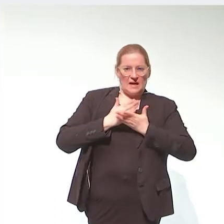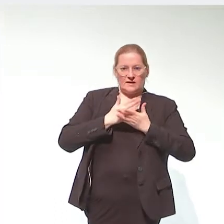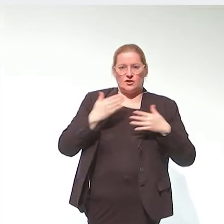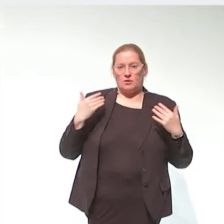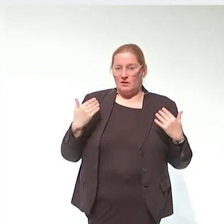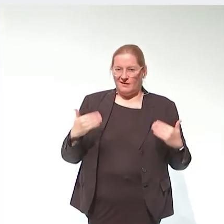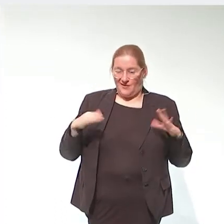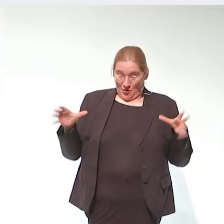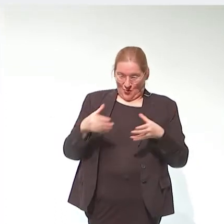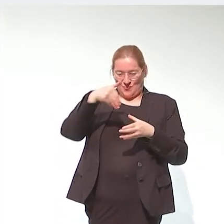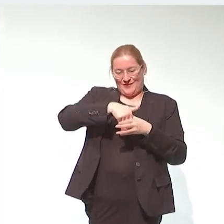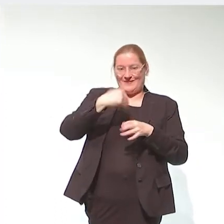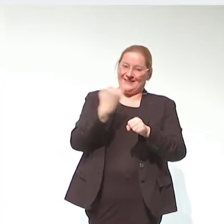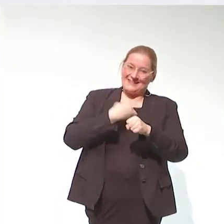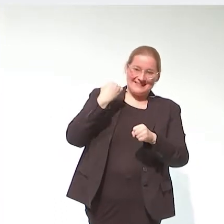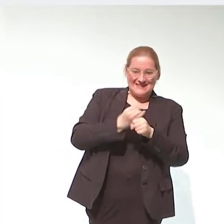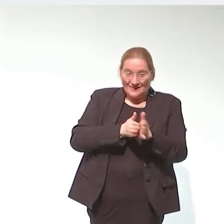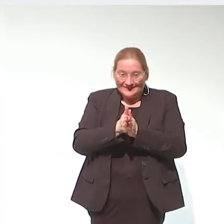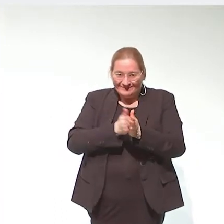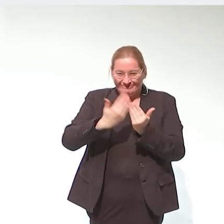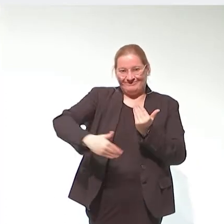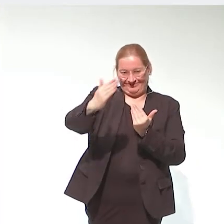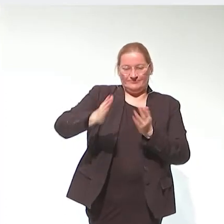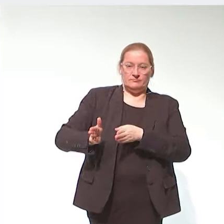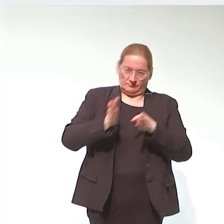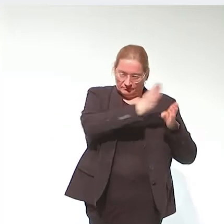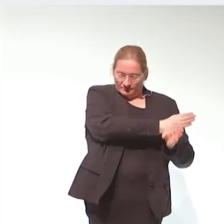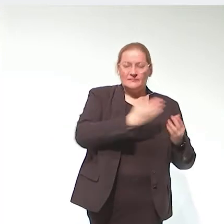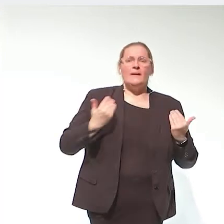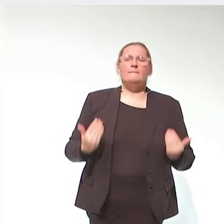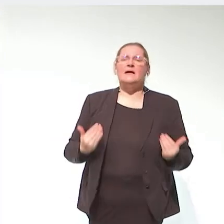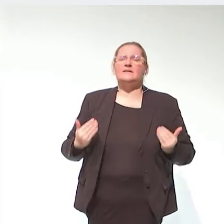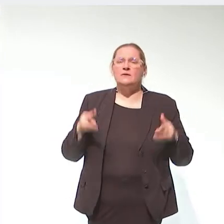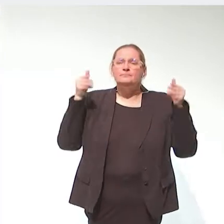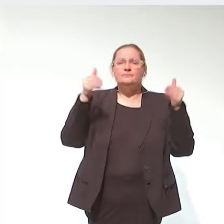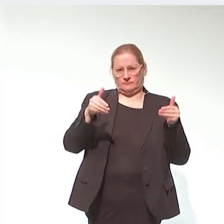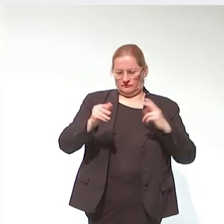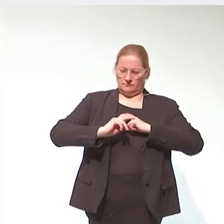and the mobility. The passenger rights, they guarantee a right to